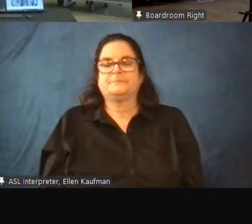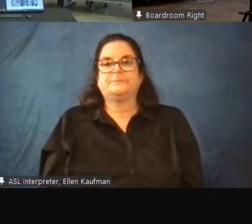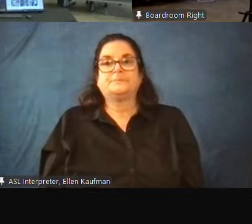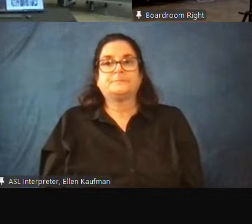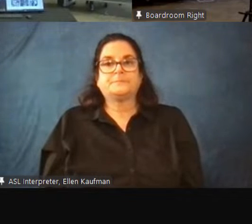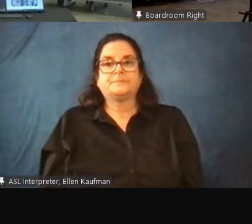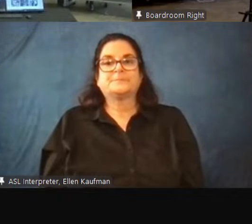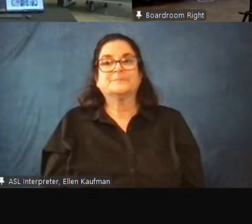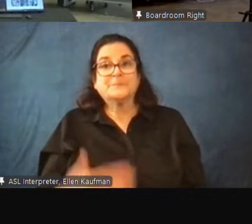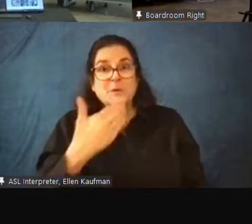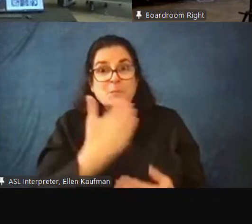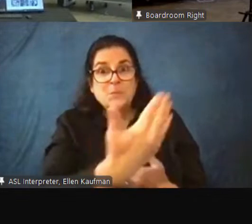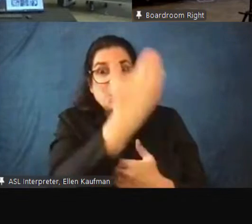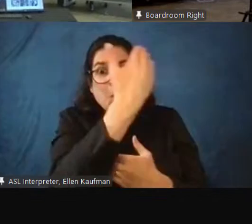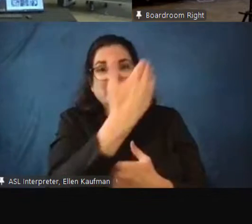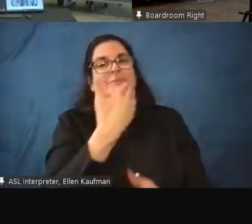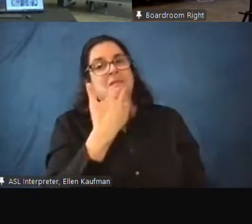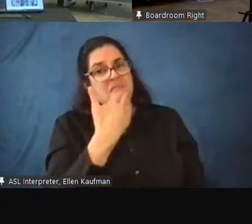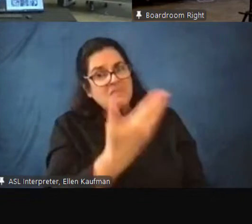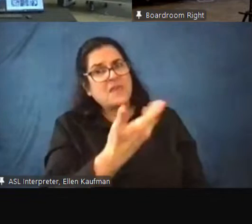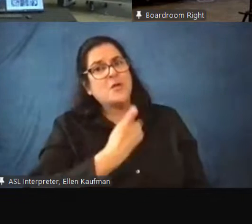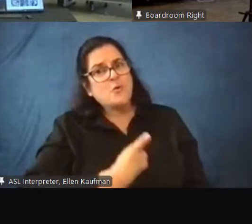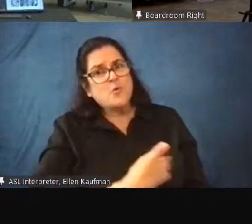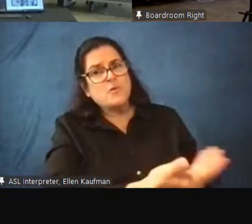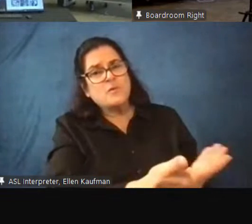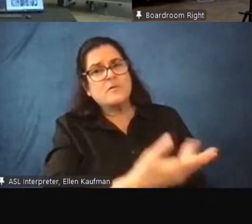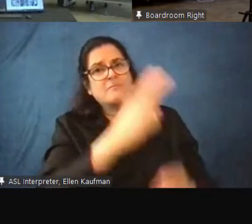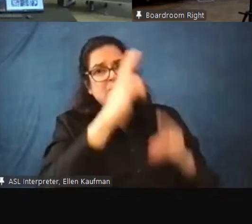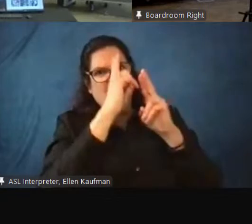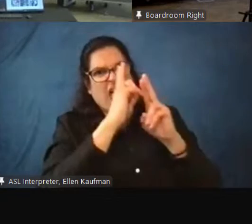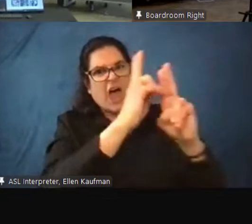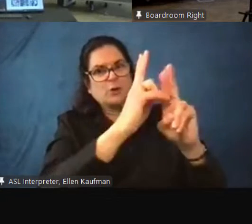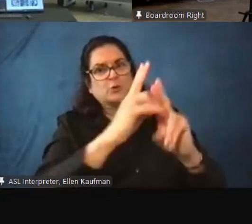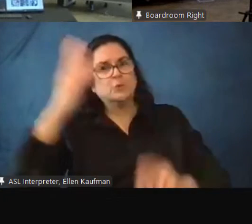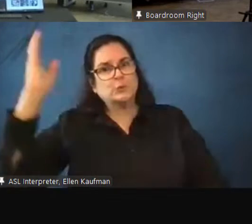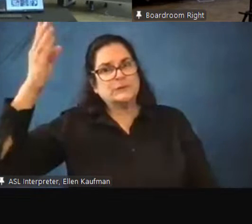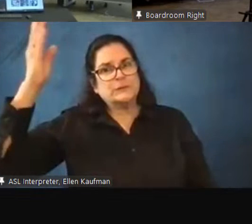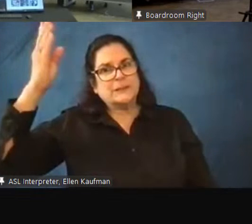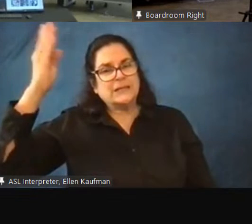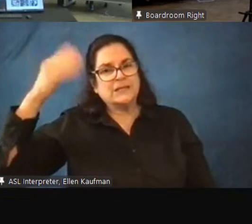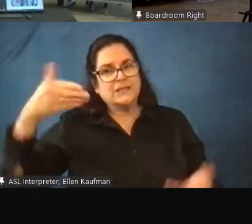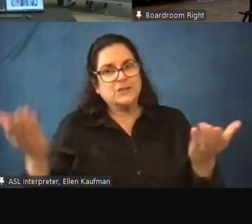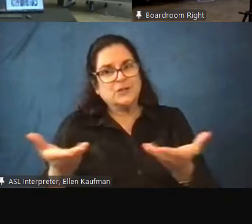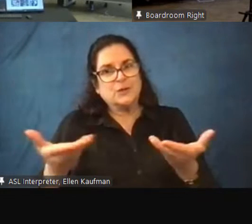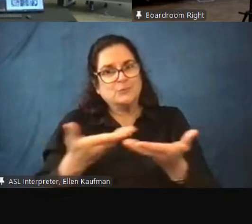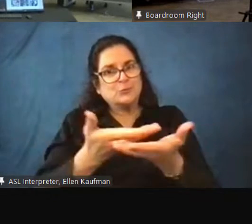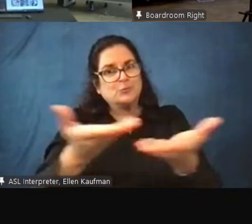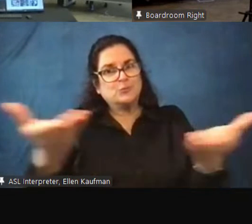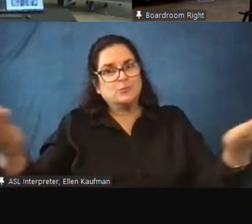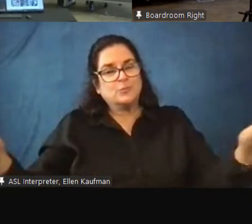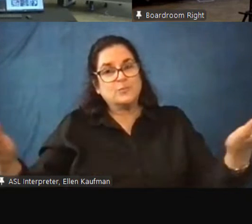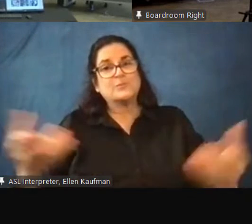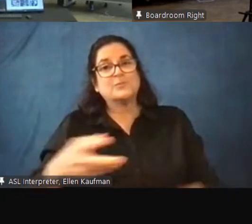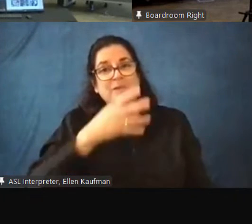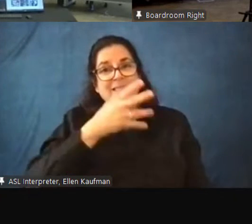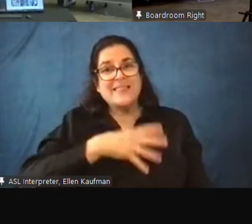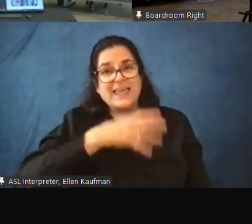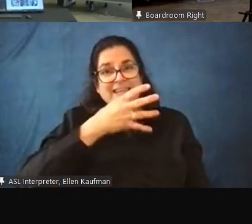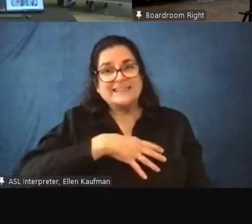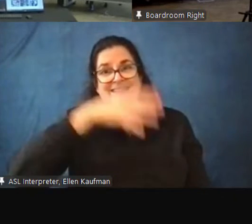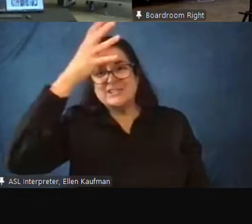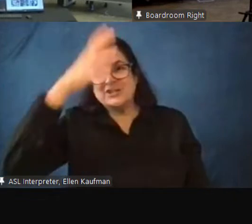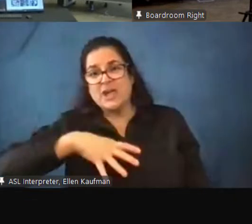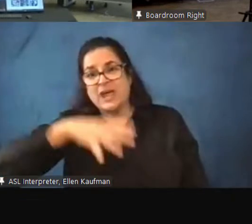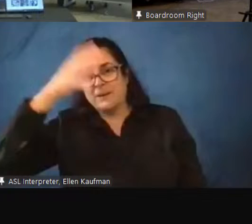Morning. Thank you for having me and thank you for the honor and to able to speak before you, ladies and gentlemen. I came here